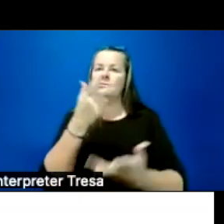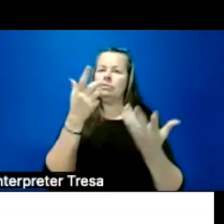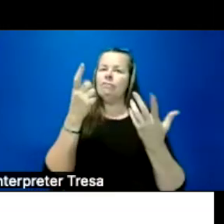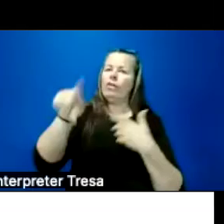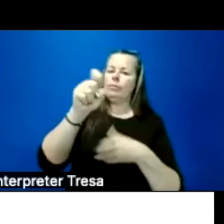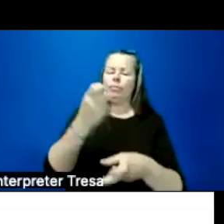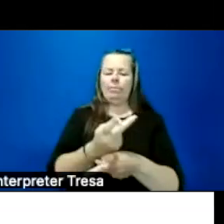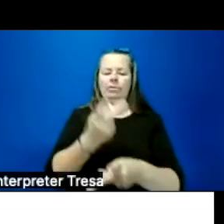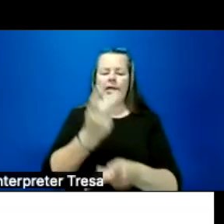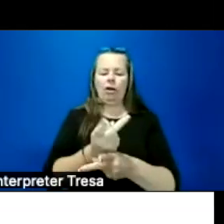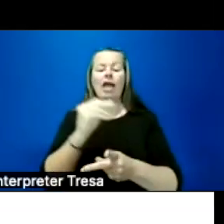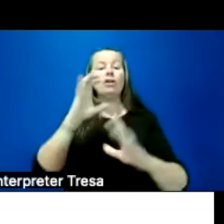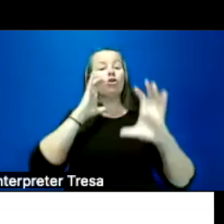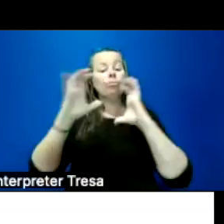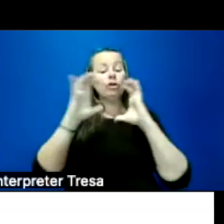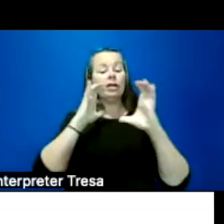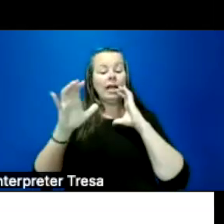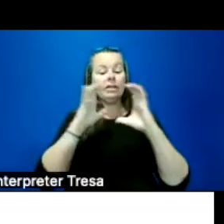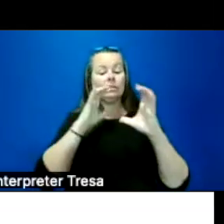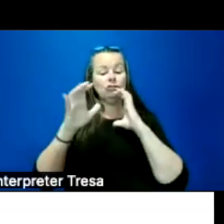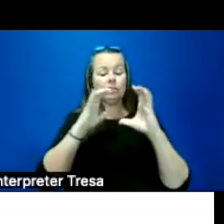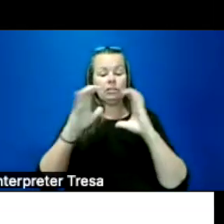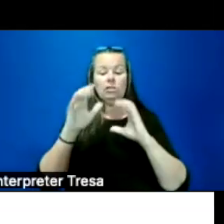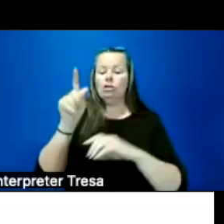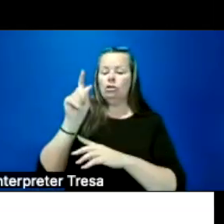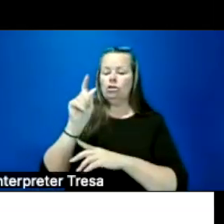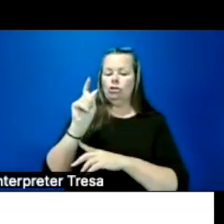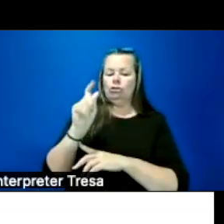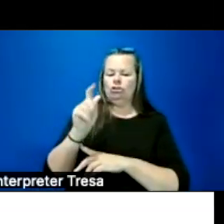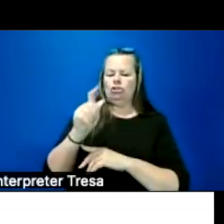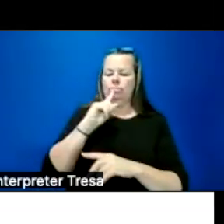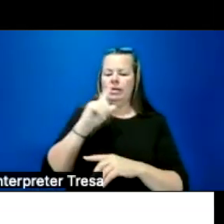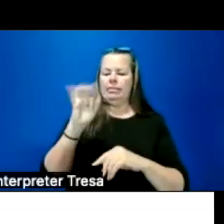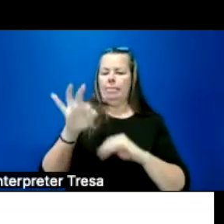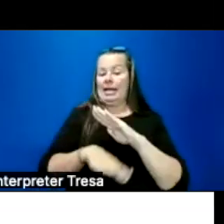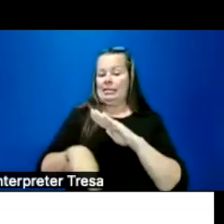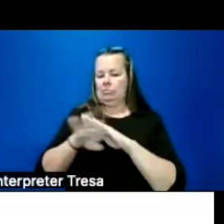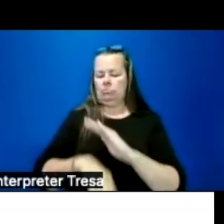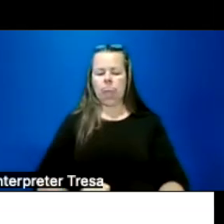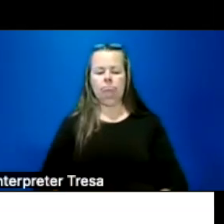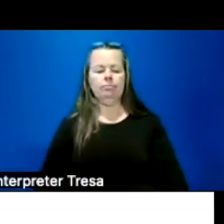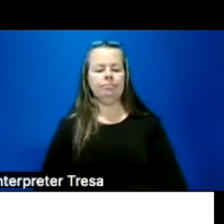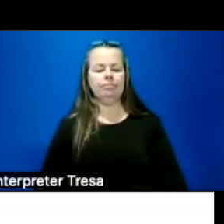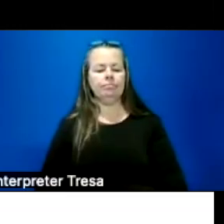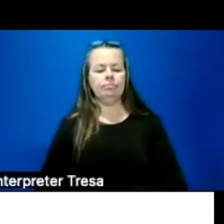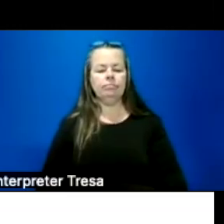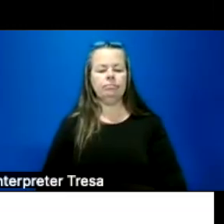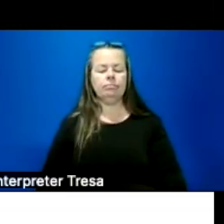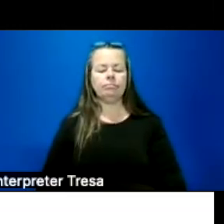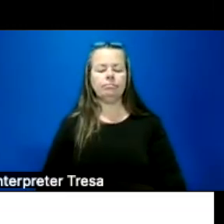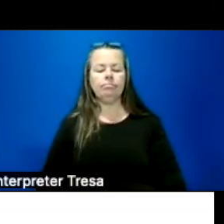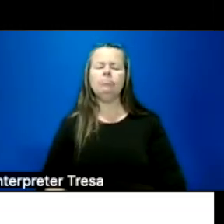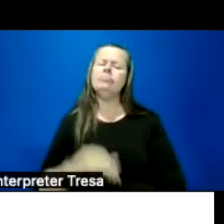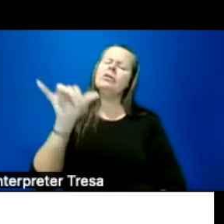communication should be the basis. And also, of course, in workplaces or